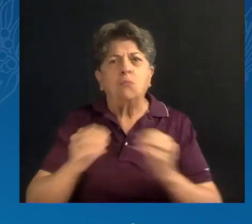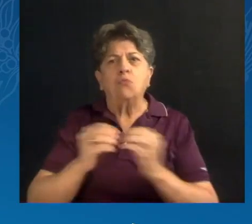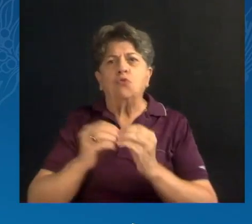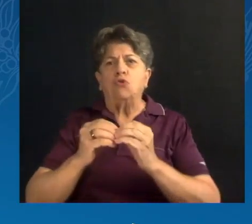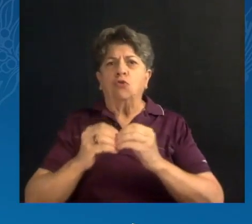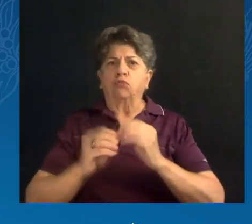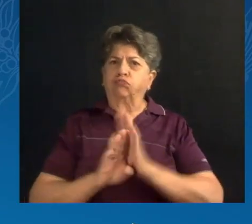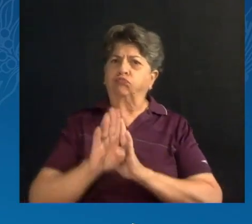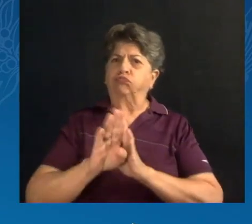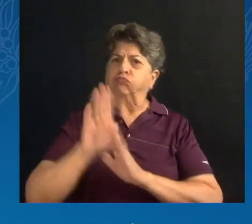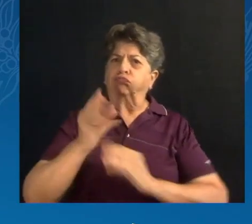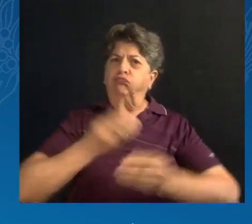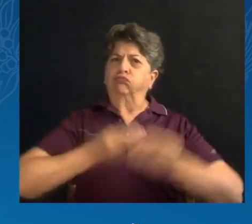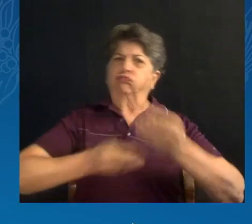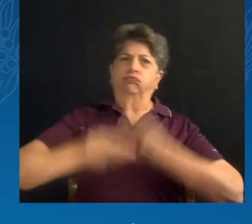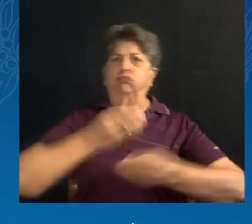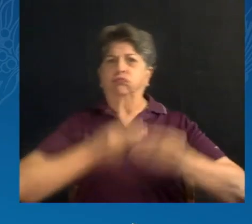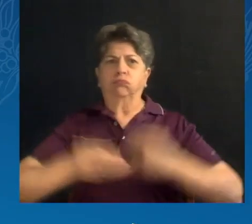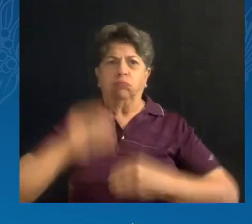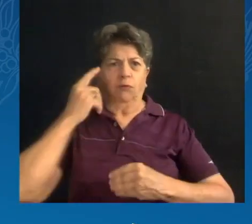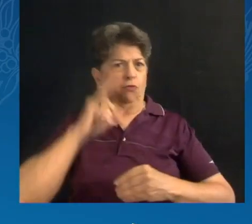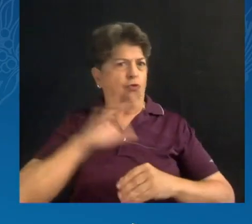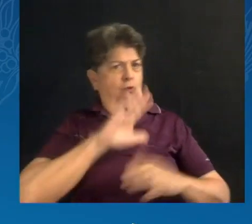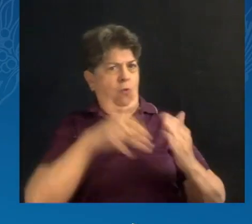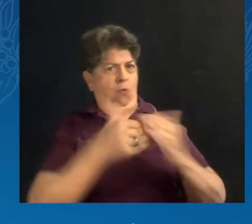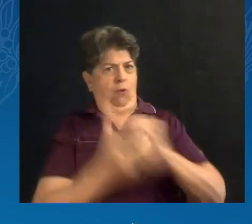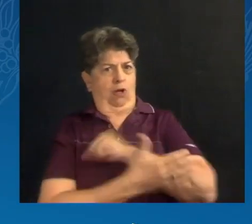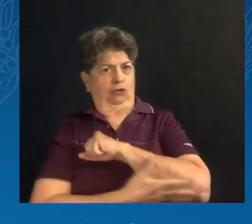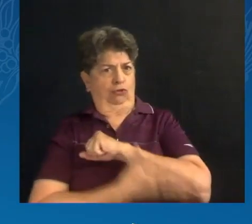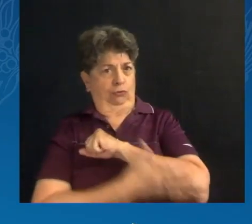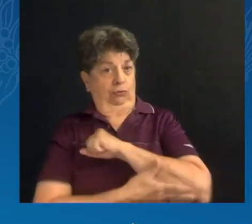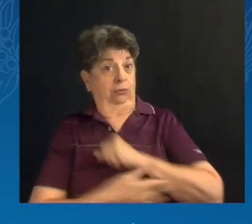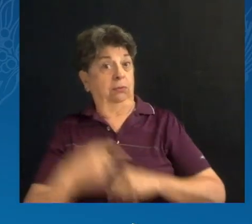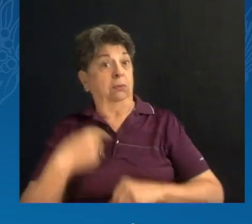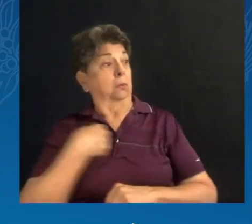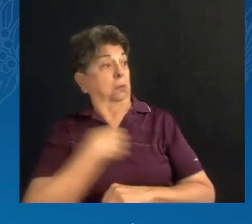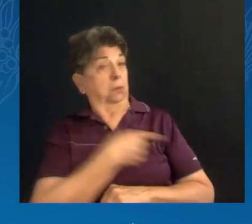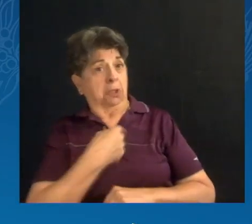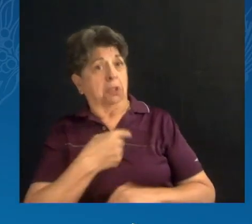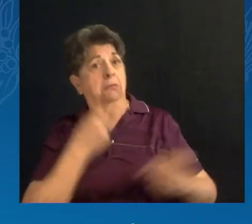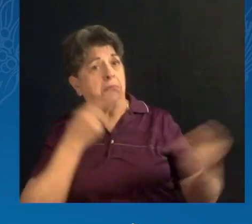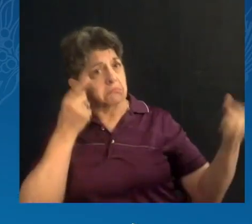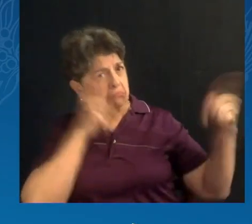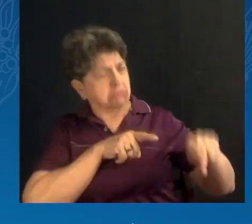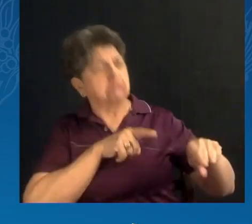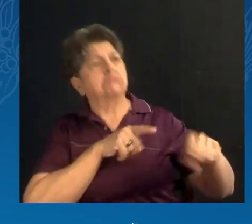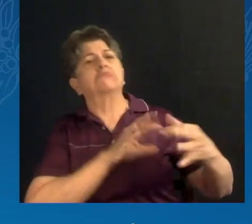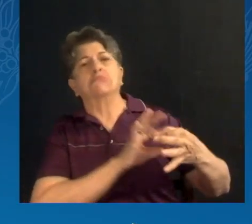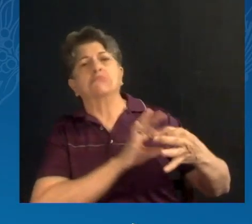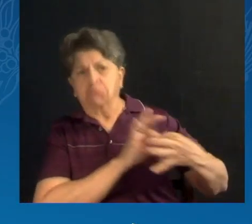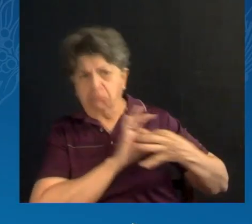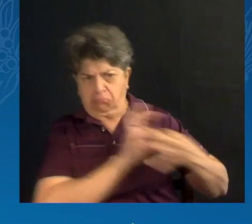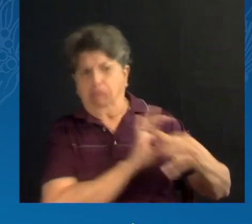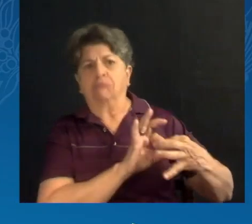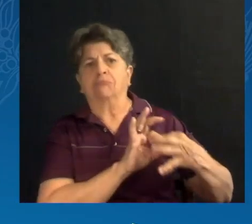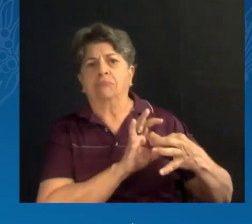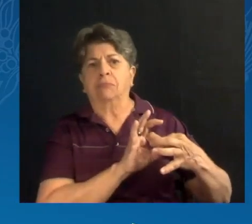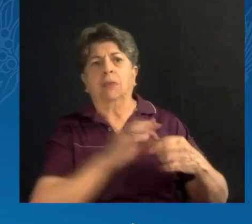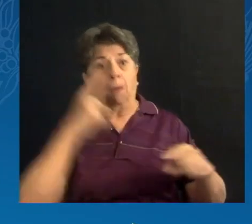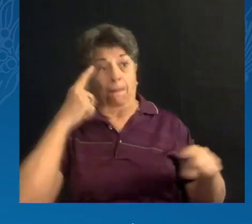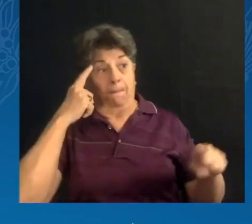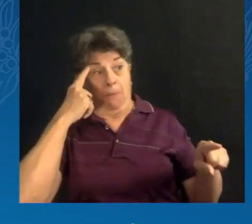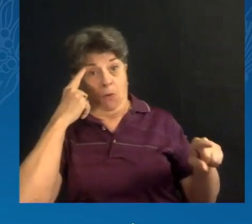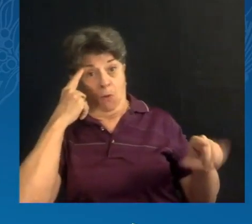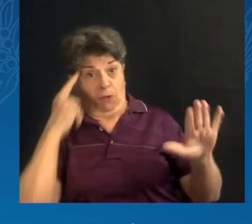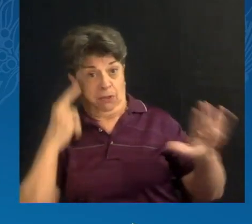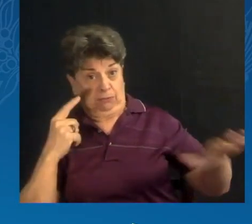the commitment that the United States has to our friends in Mongolia and in the region. And again, I welcome you, Mr. Prime Minister, and I look